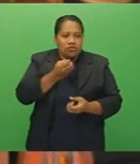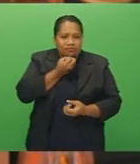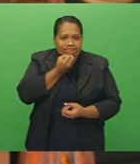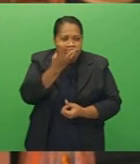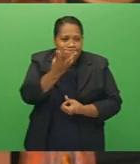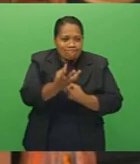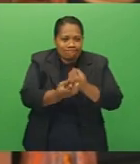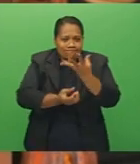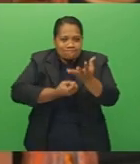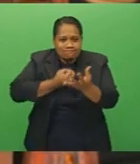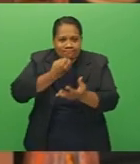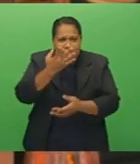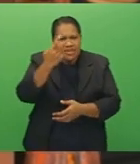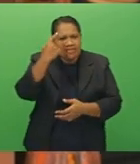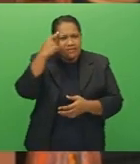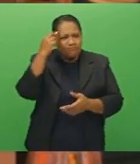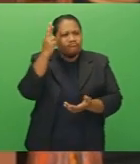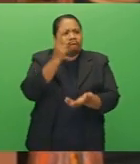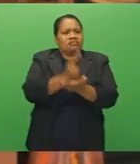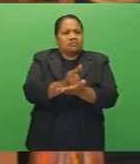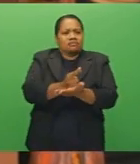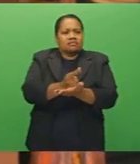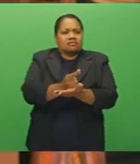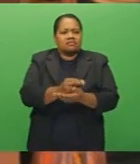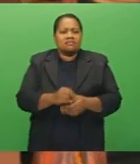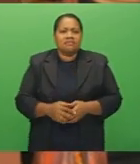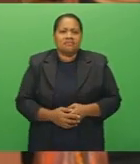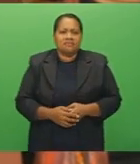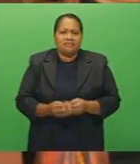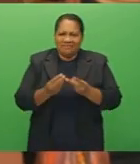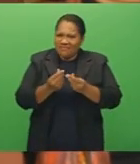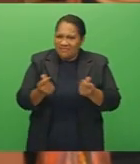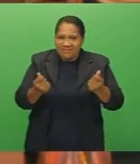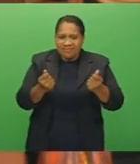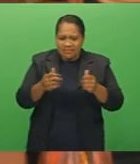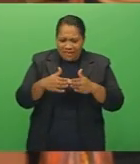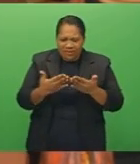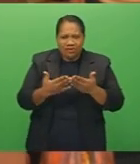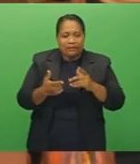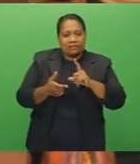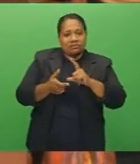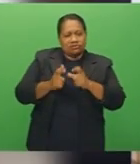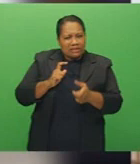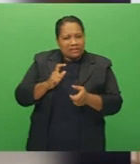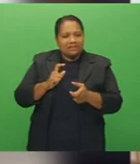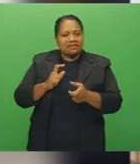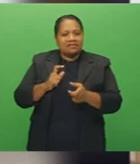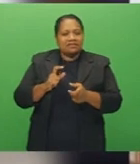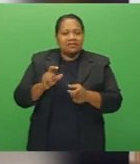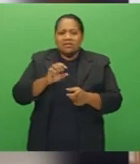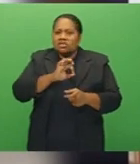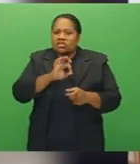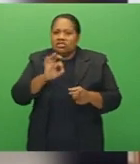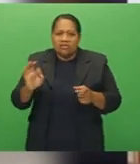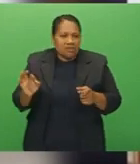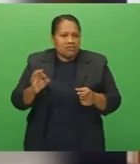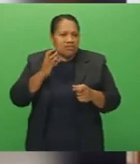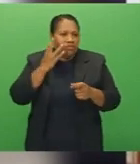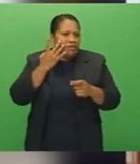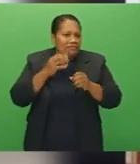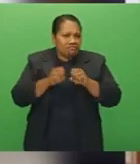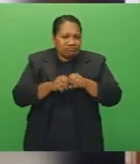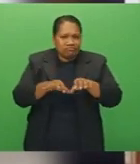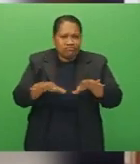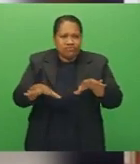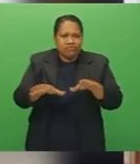think, we really are a planet in the midst of a crisis, not just in the midst of a pandemic, but we're also